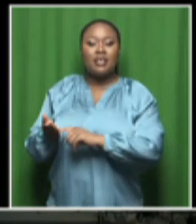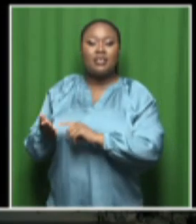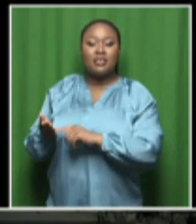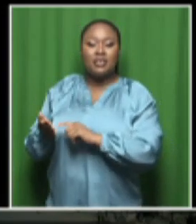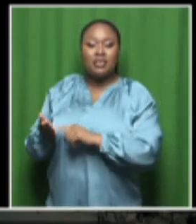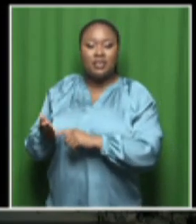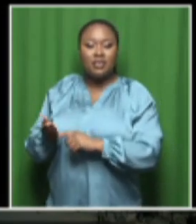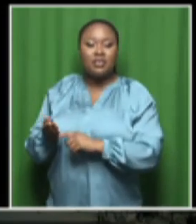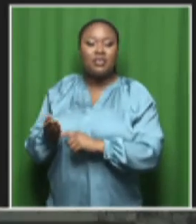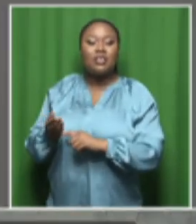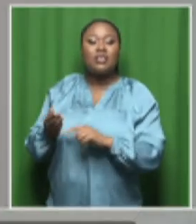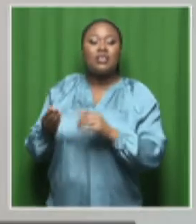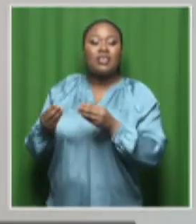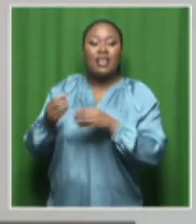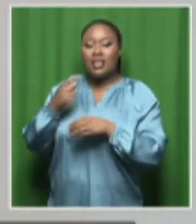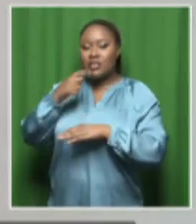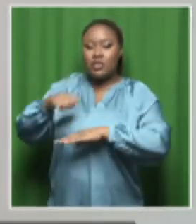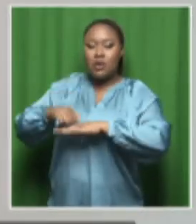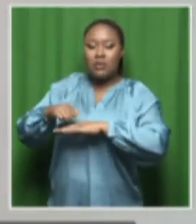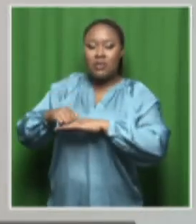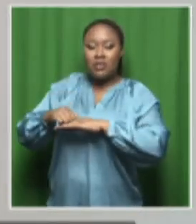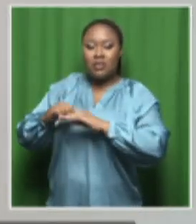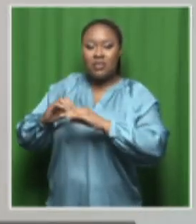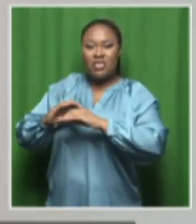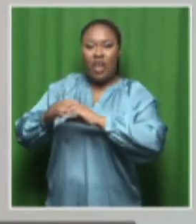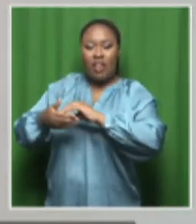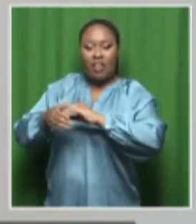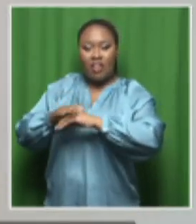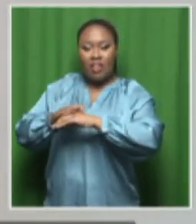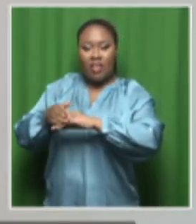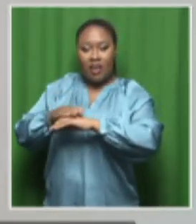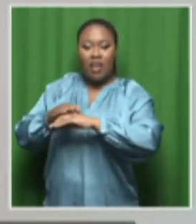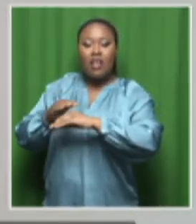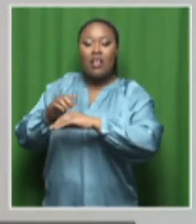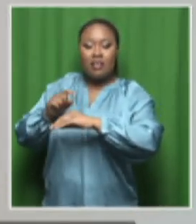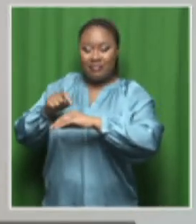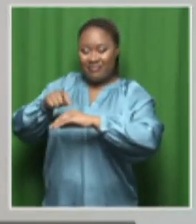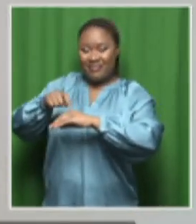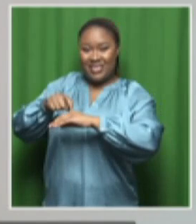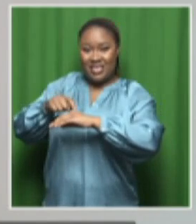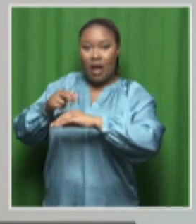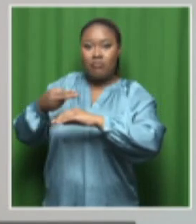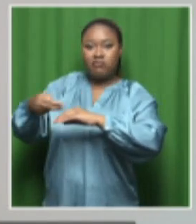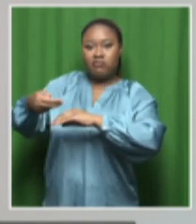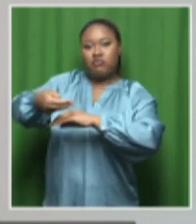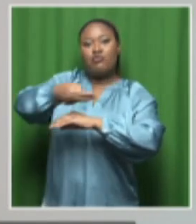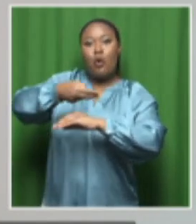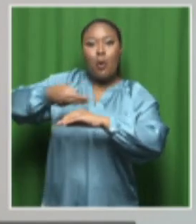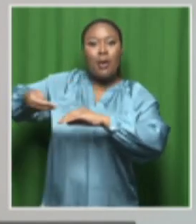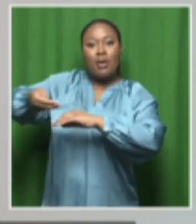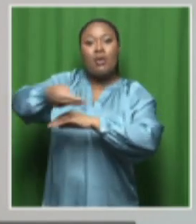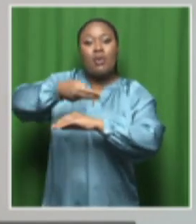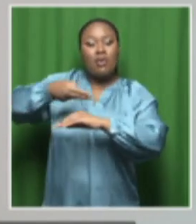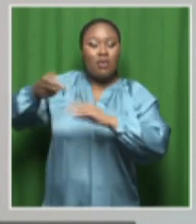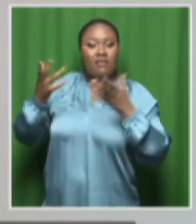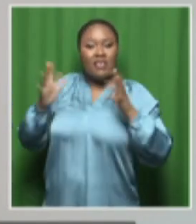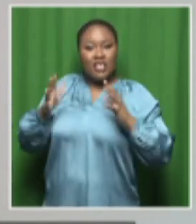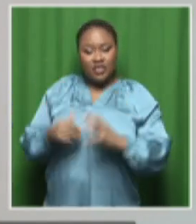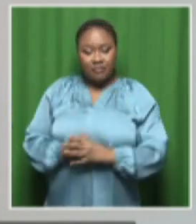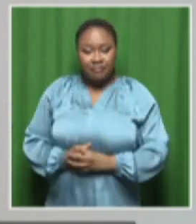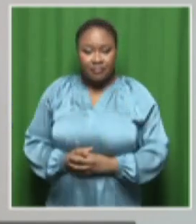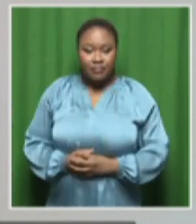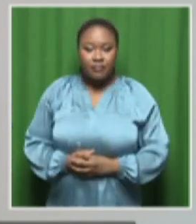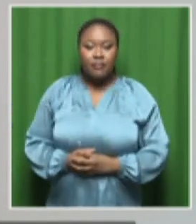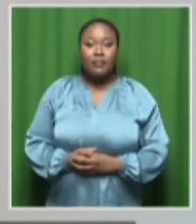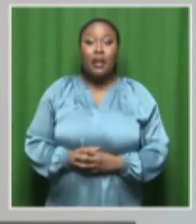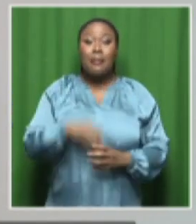well. So that is some of the evidences of Klipdrift shelter and Klipdrift caves as well as